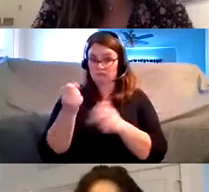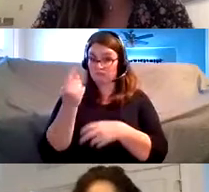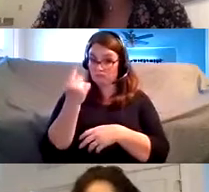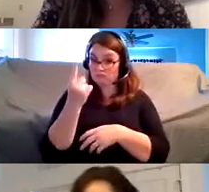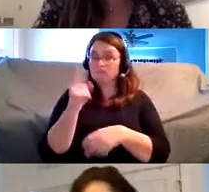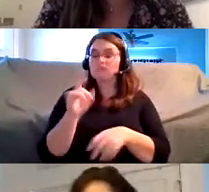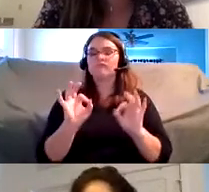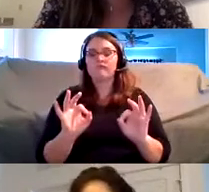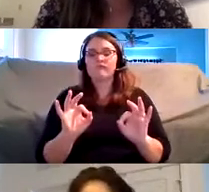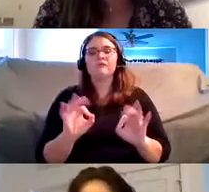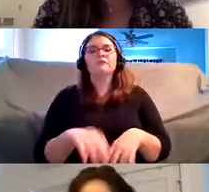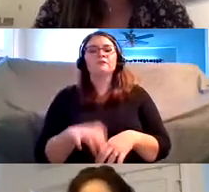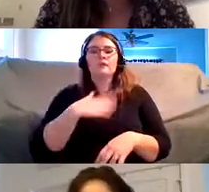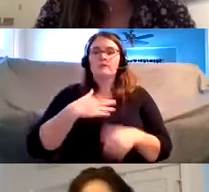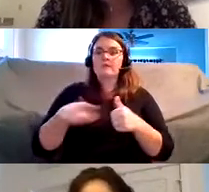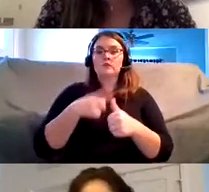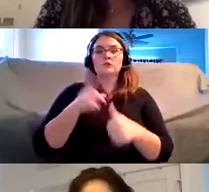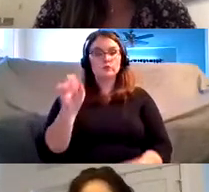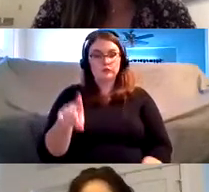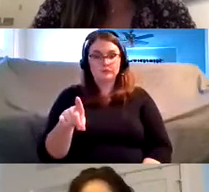have is,